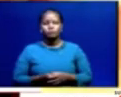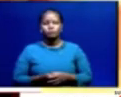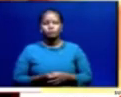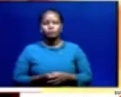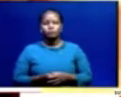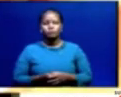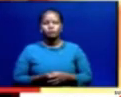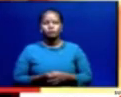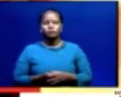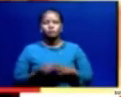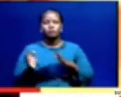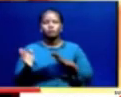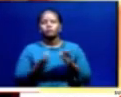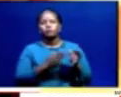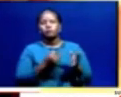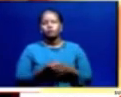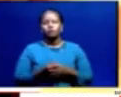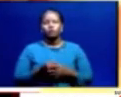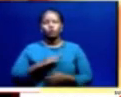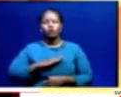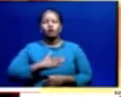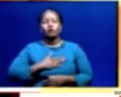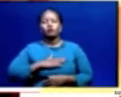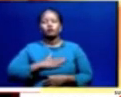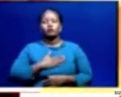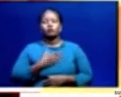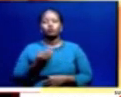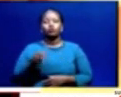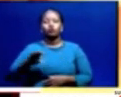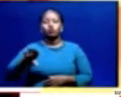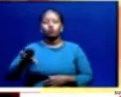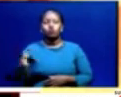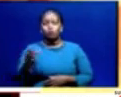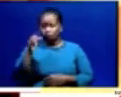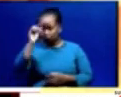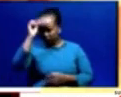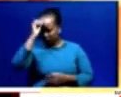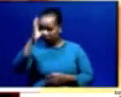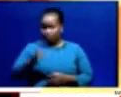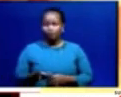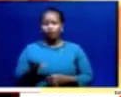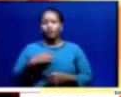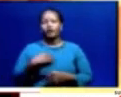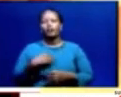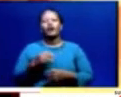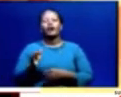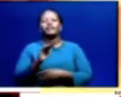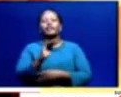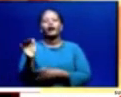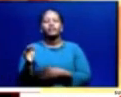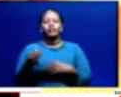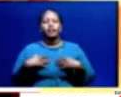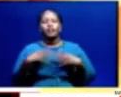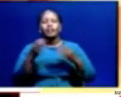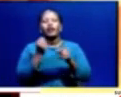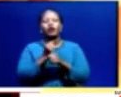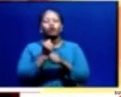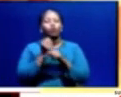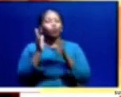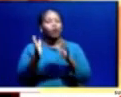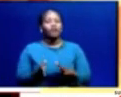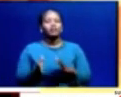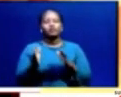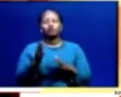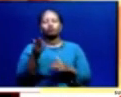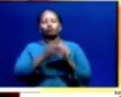All right, Samburu County Governor Lati Lelelit has urged the health workers in the county to call off any plans for